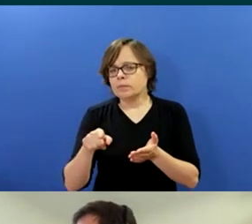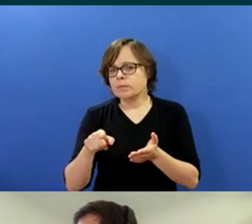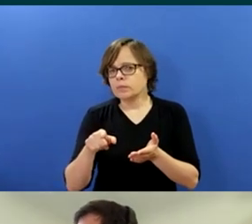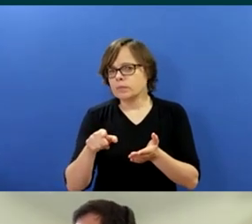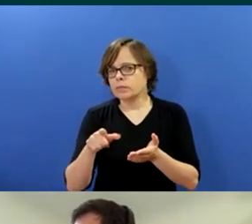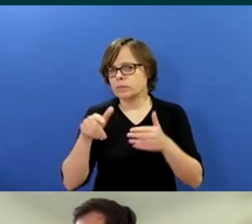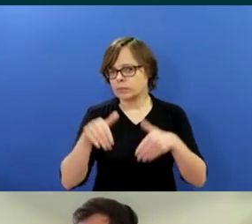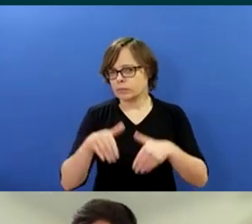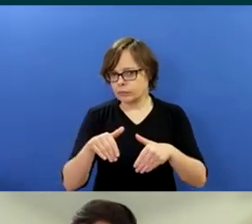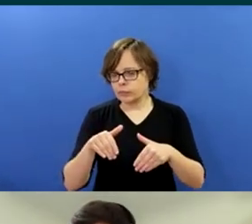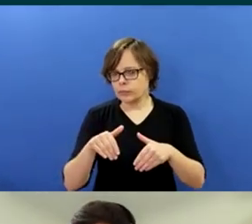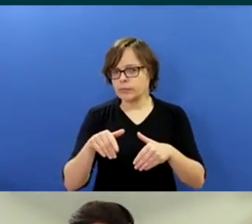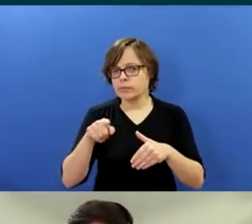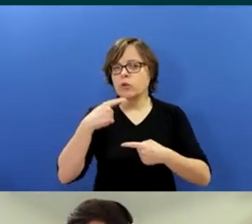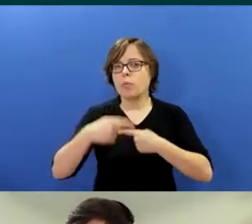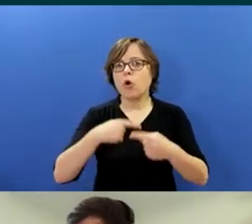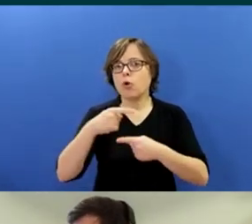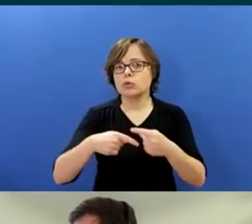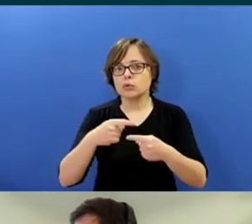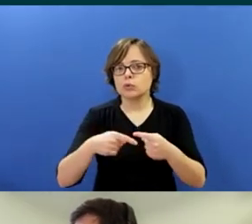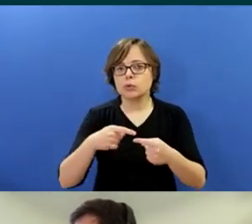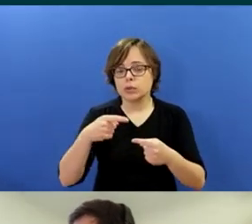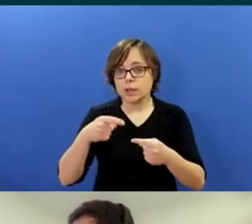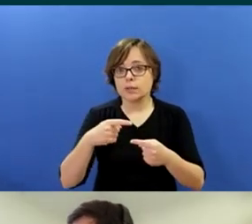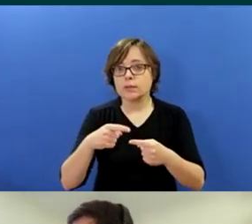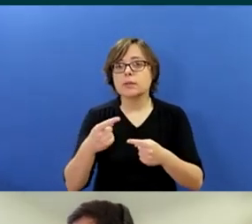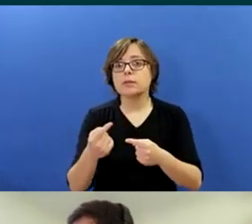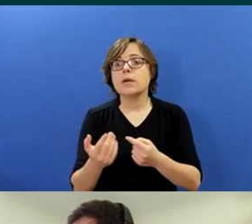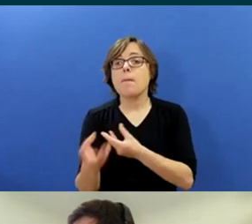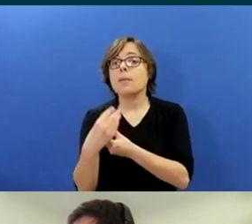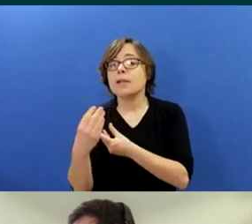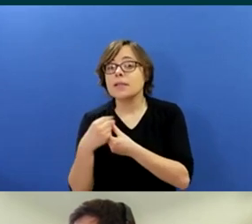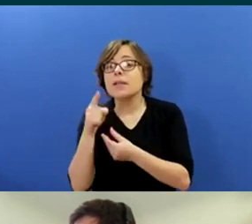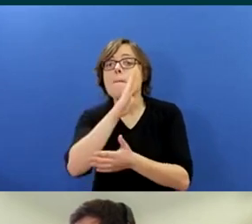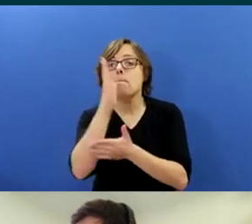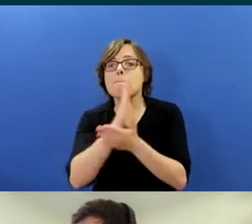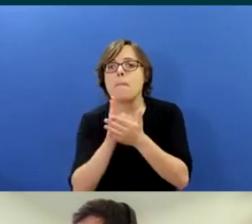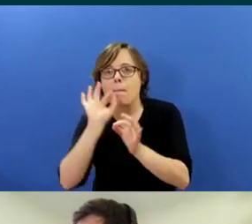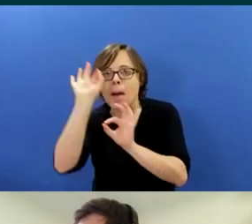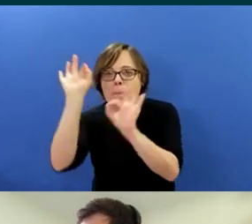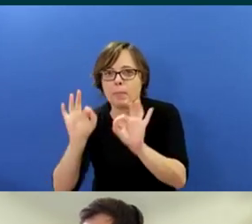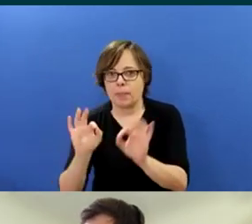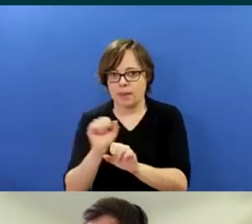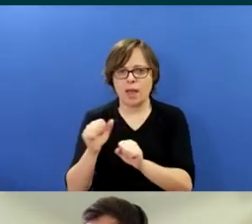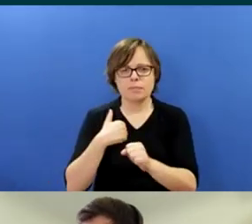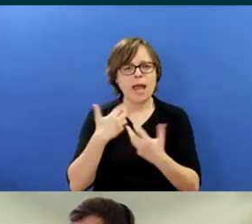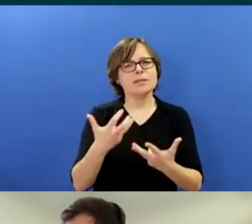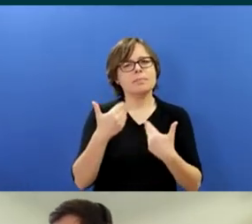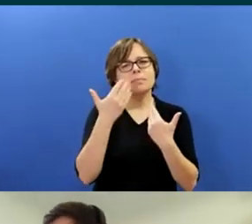map up here. And what I would like to show you is the example of the neighborhood